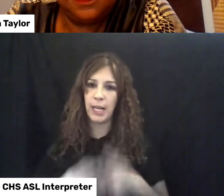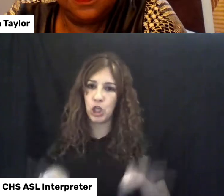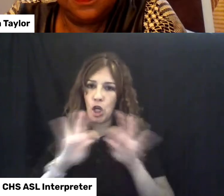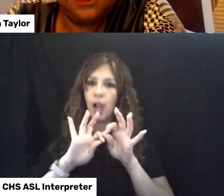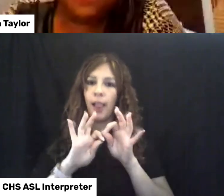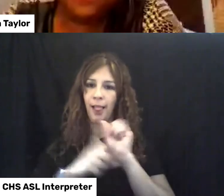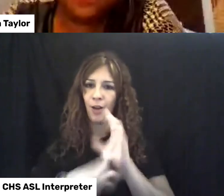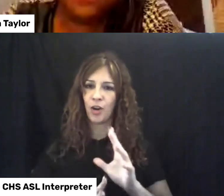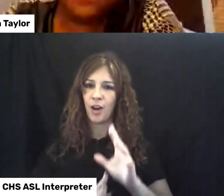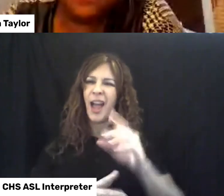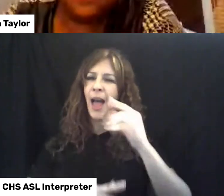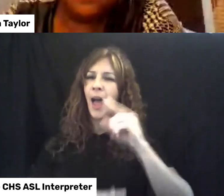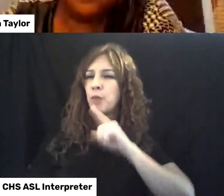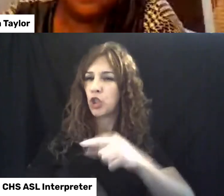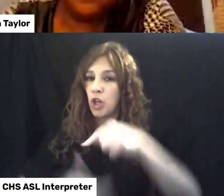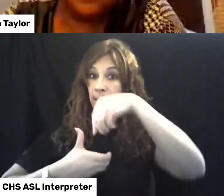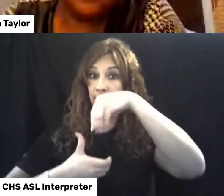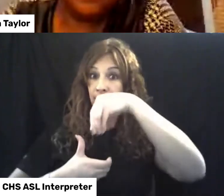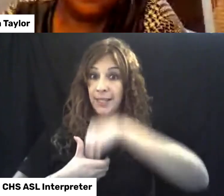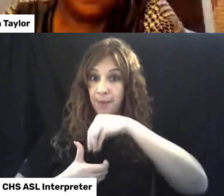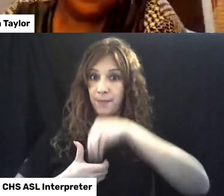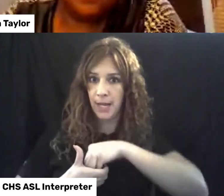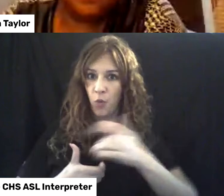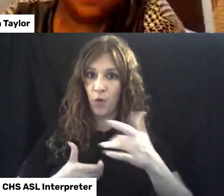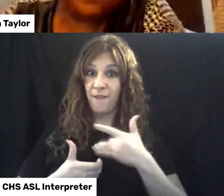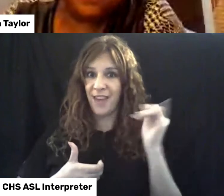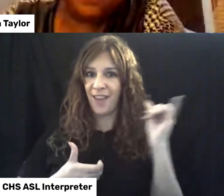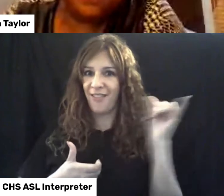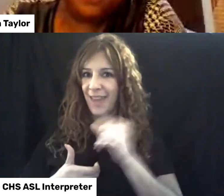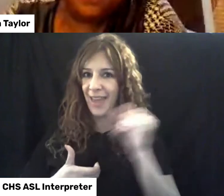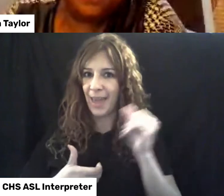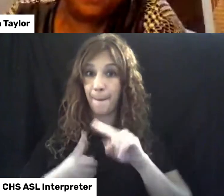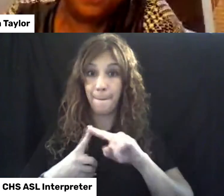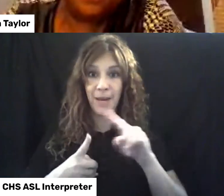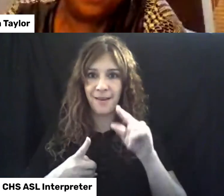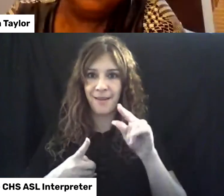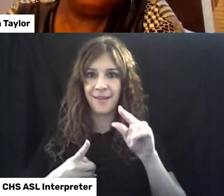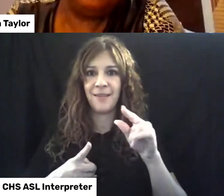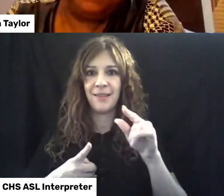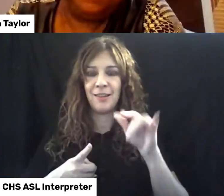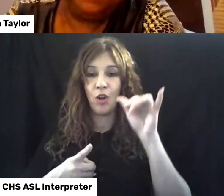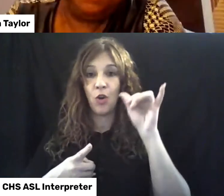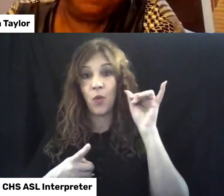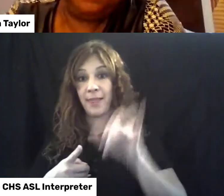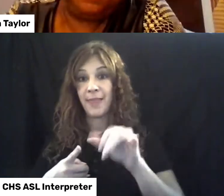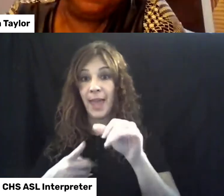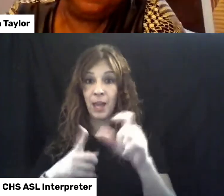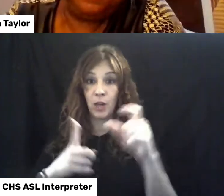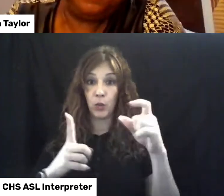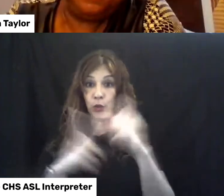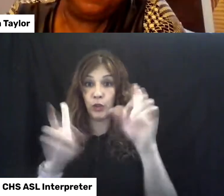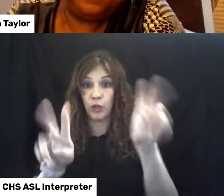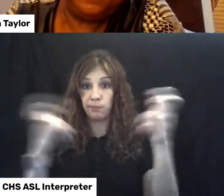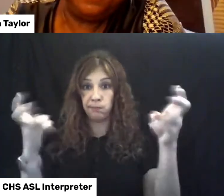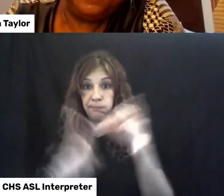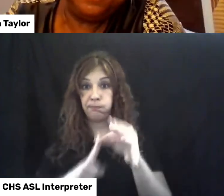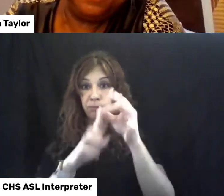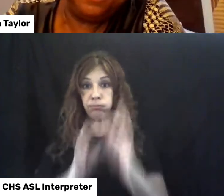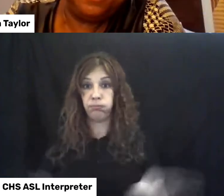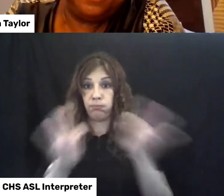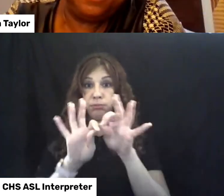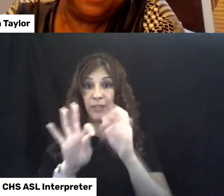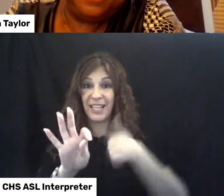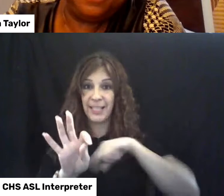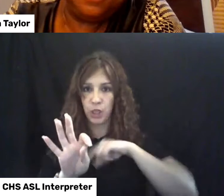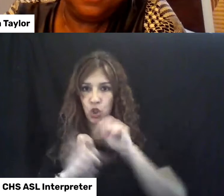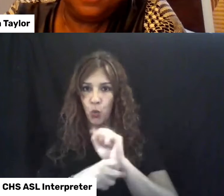deep down we felt it and knew it, but it was, it was validated when that came out. And I think that